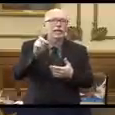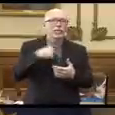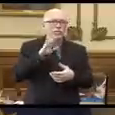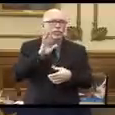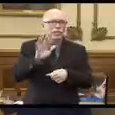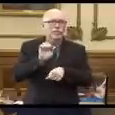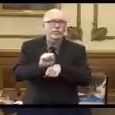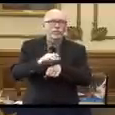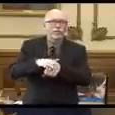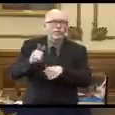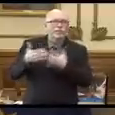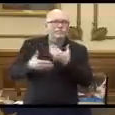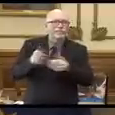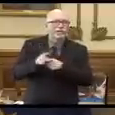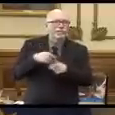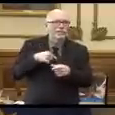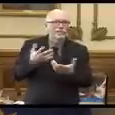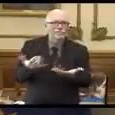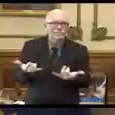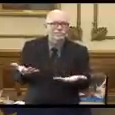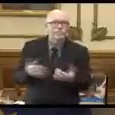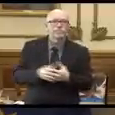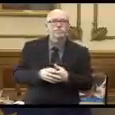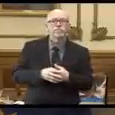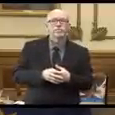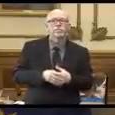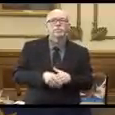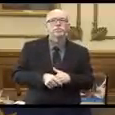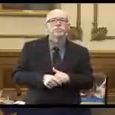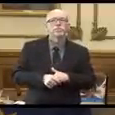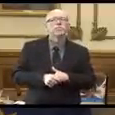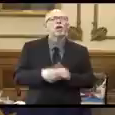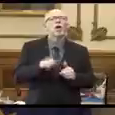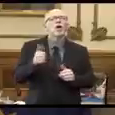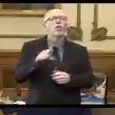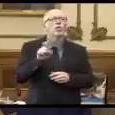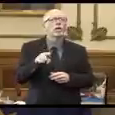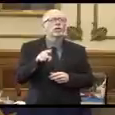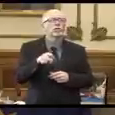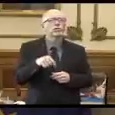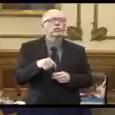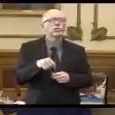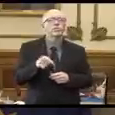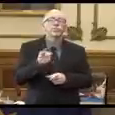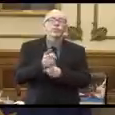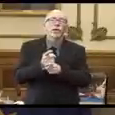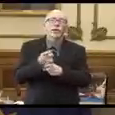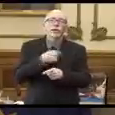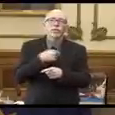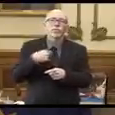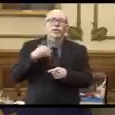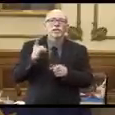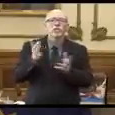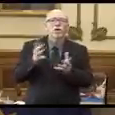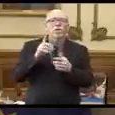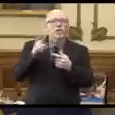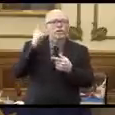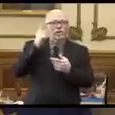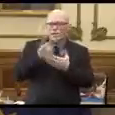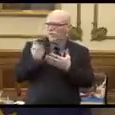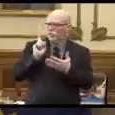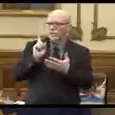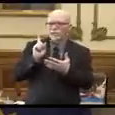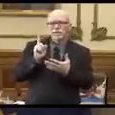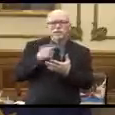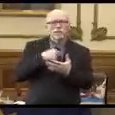that as we speak. In terms of your other question, you're right. We talked about, I think it was last week,